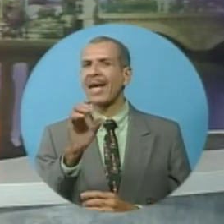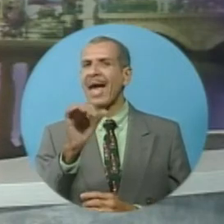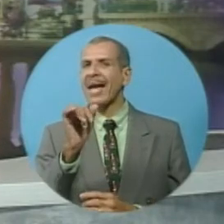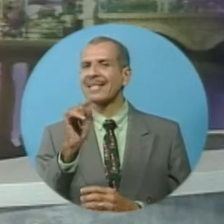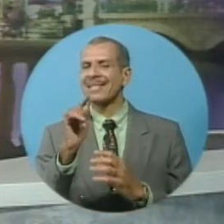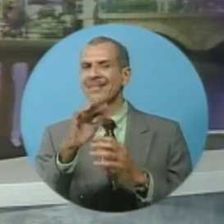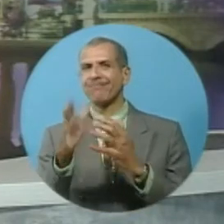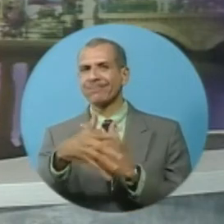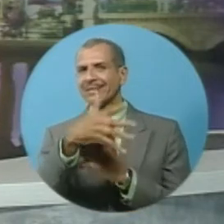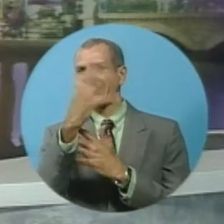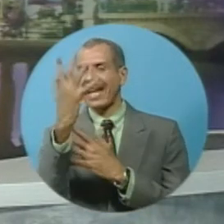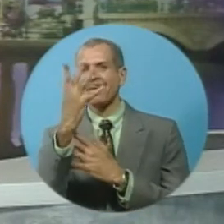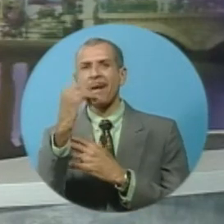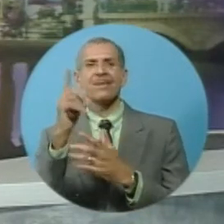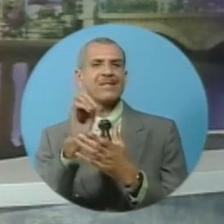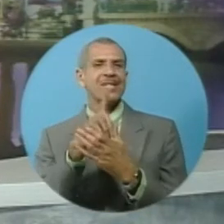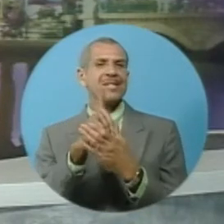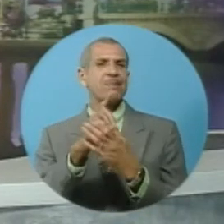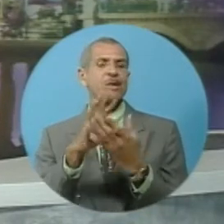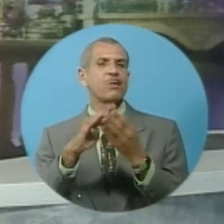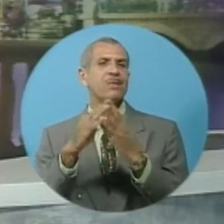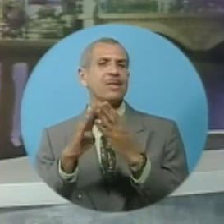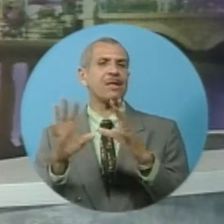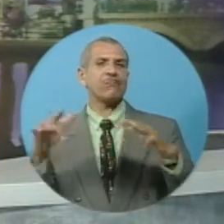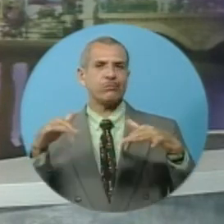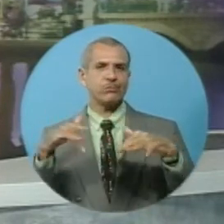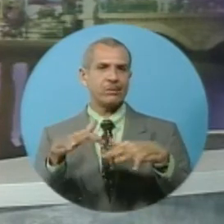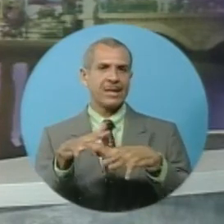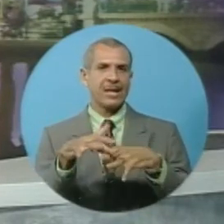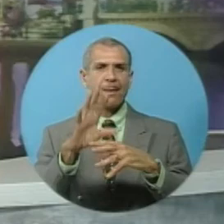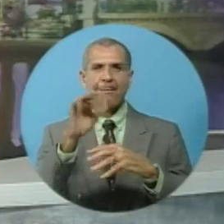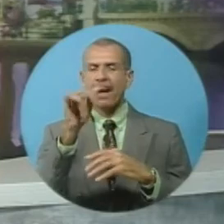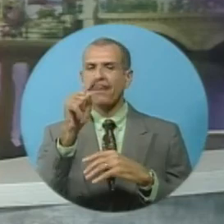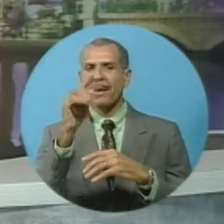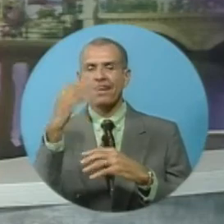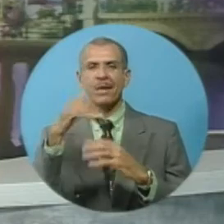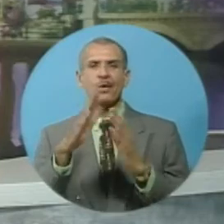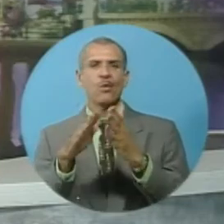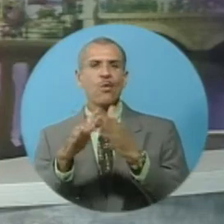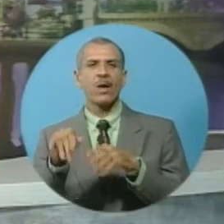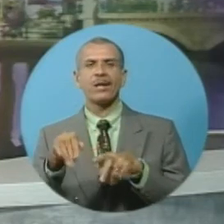of the disabled community gathered at the Parliament building in the city for a walk to